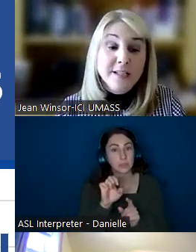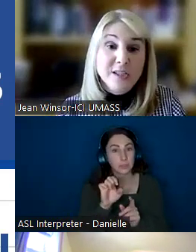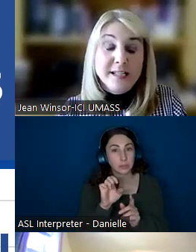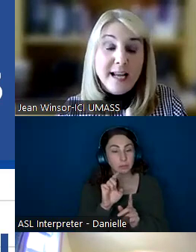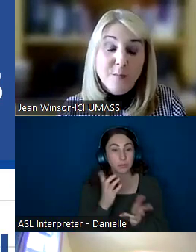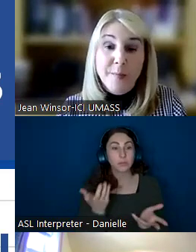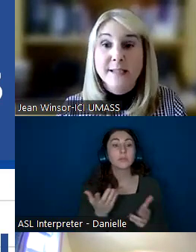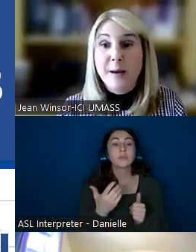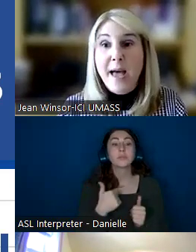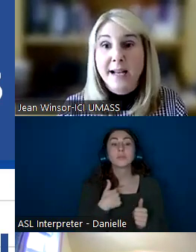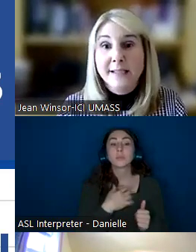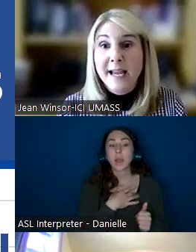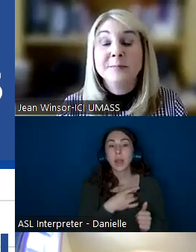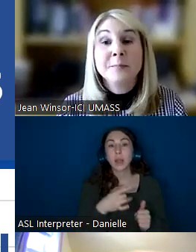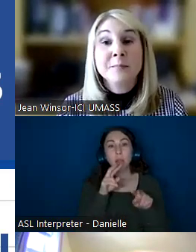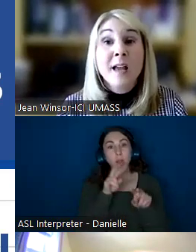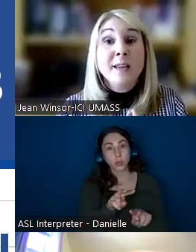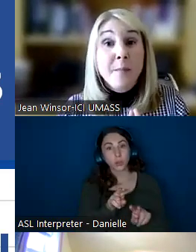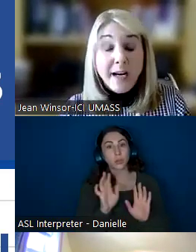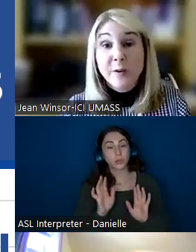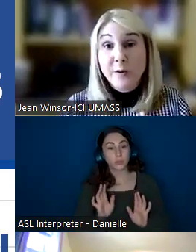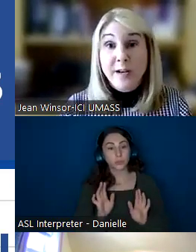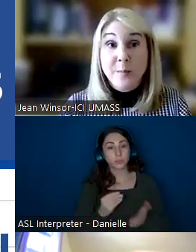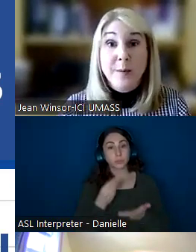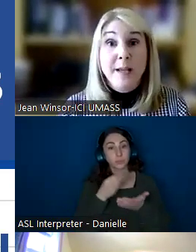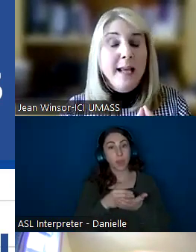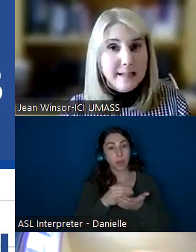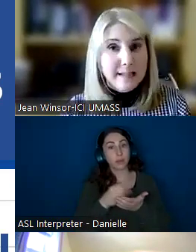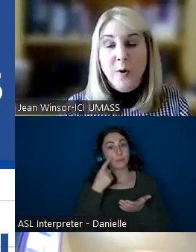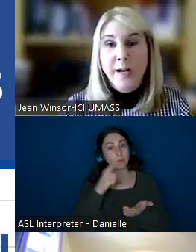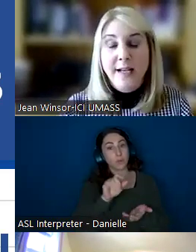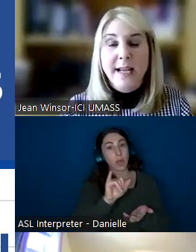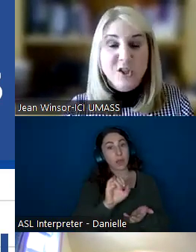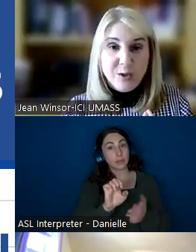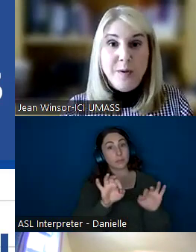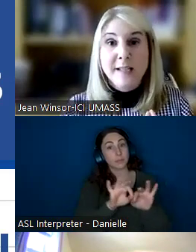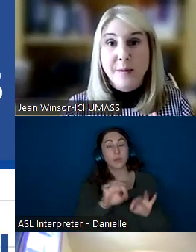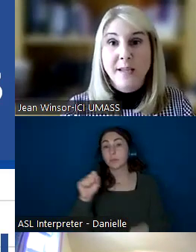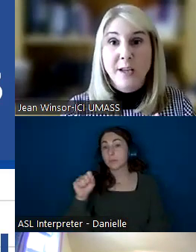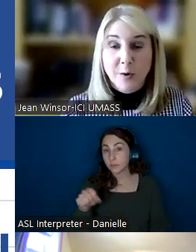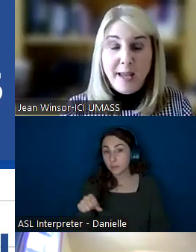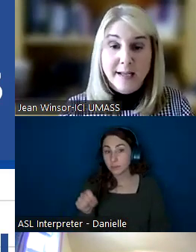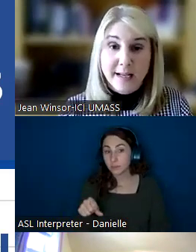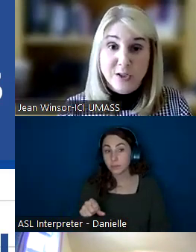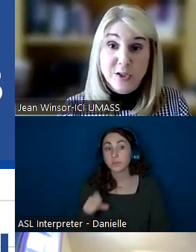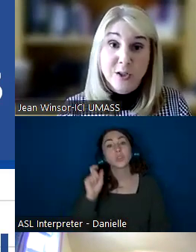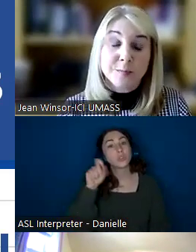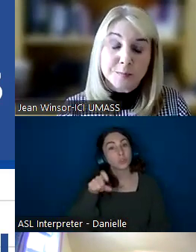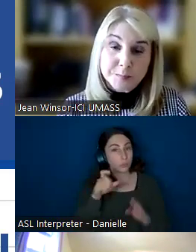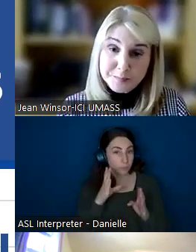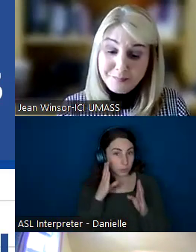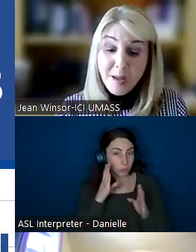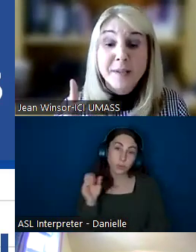like to just take a moment and step back and say, the money for integrated employment is important. It should be something that you are paying attention